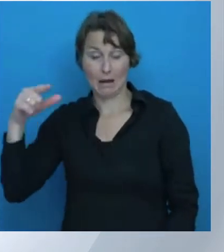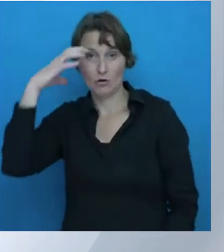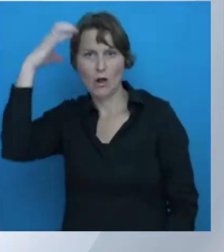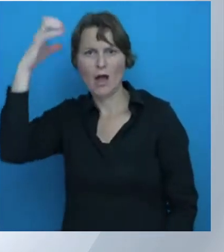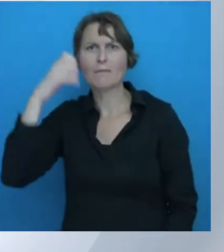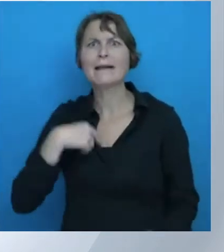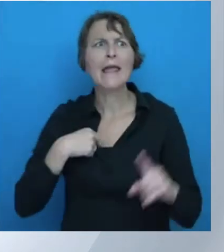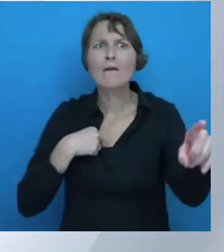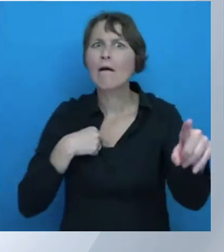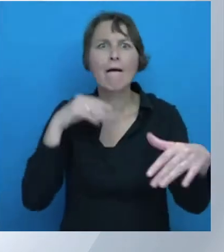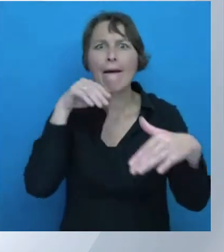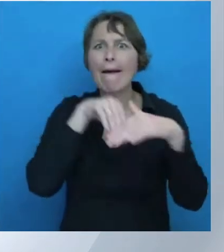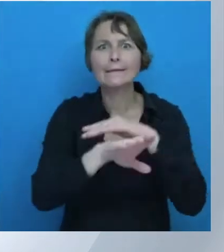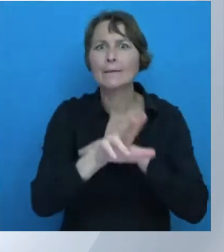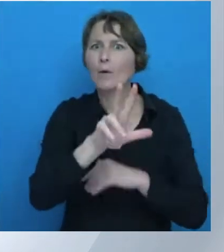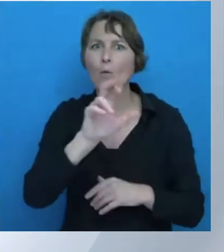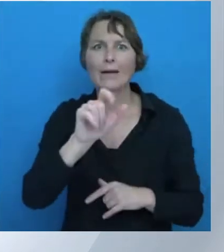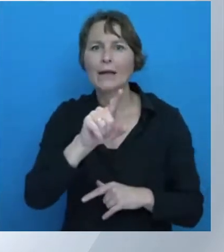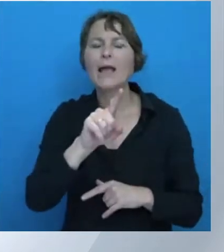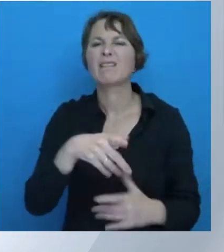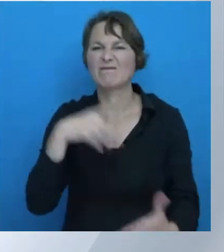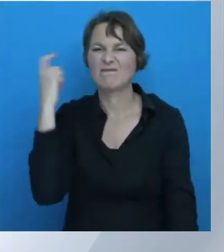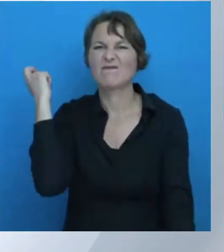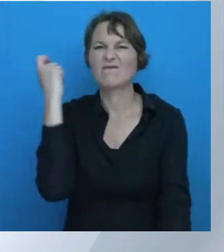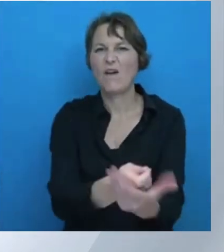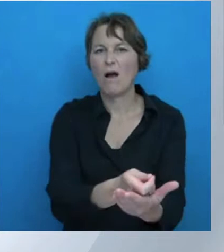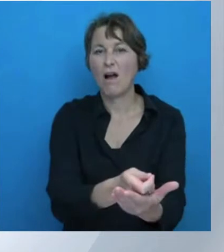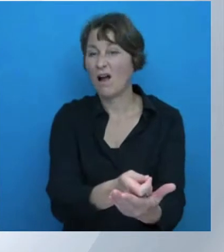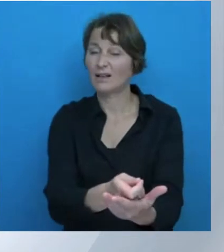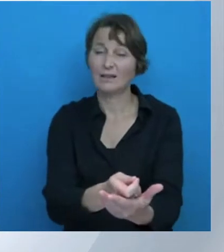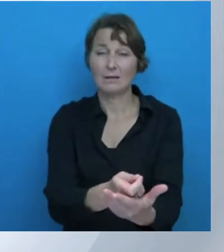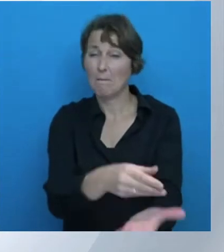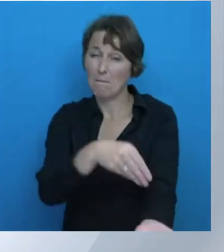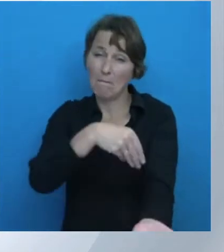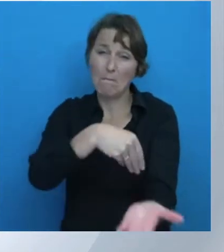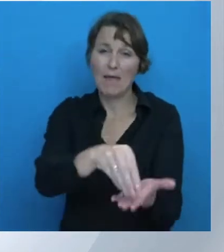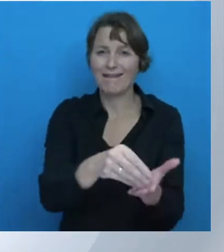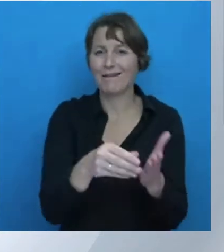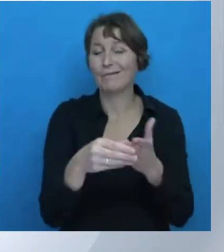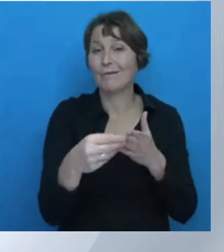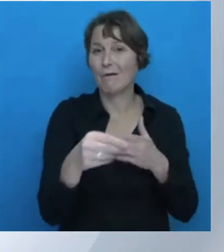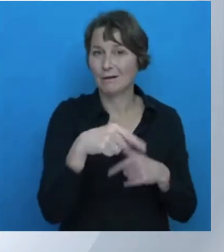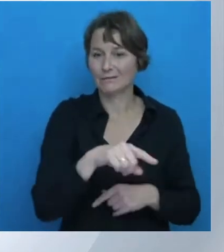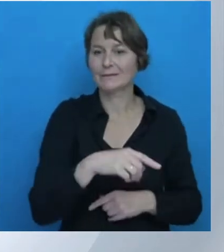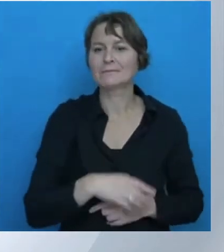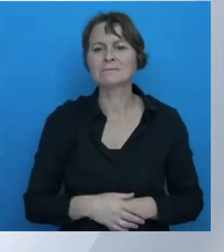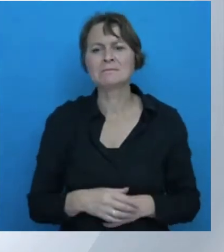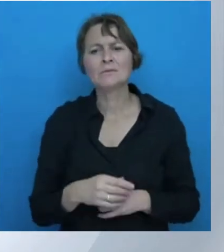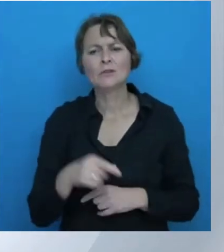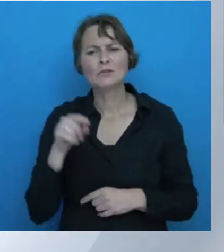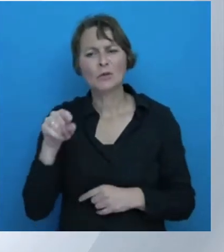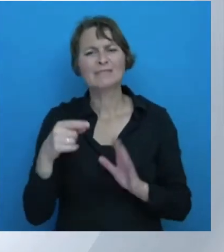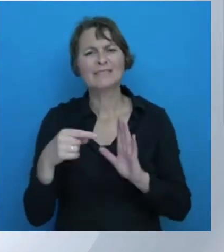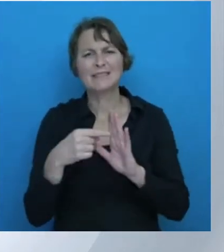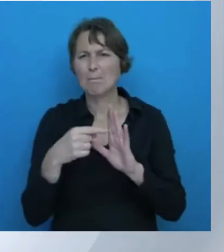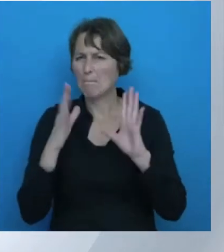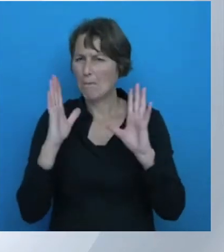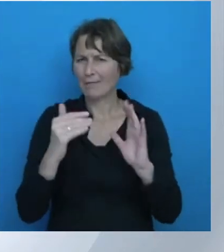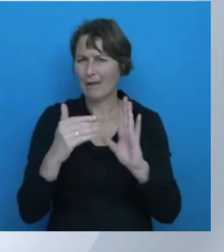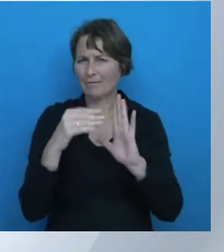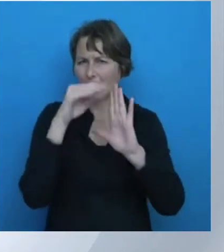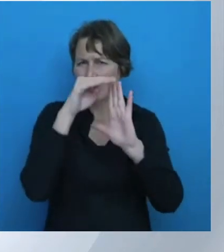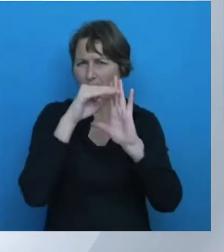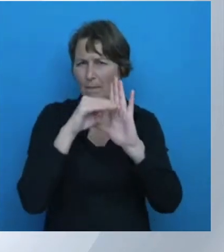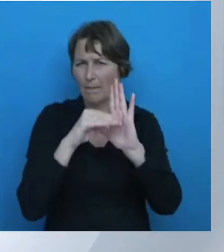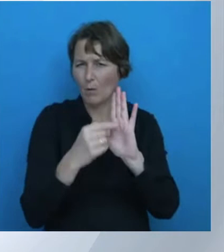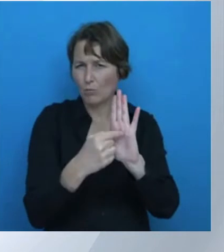everyone crazily created, this rush to do that? That's exactly what accessibility requirements are doing right now,